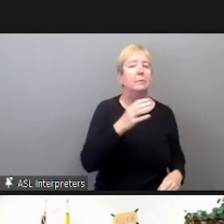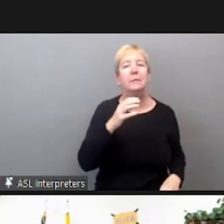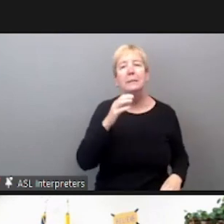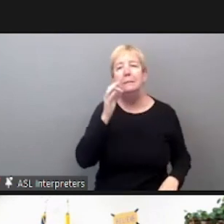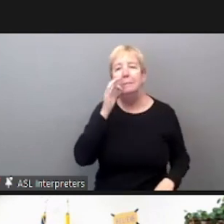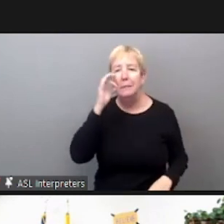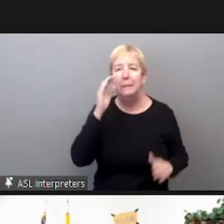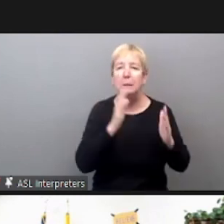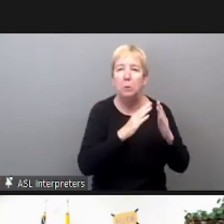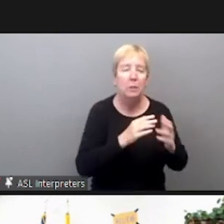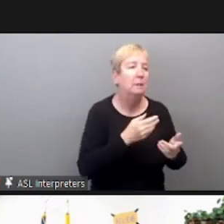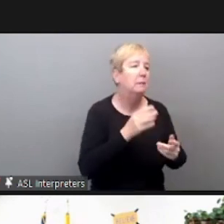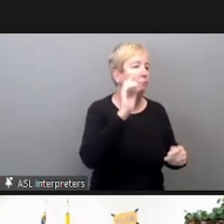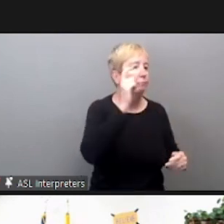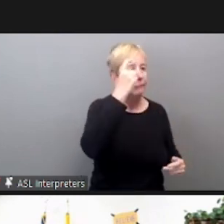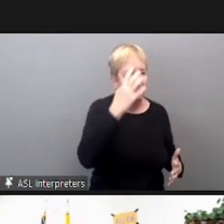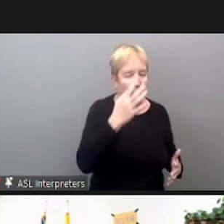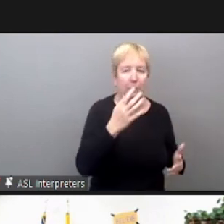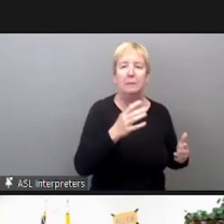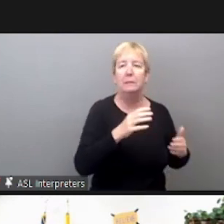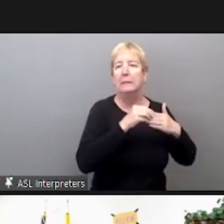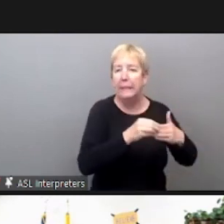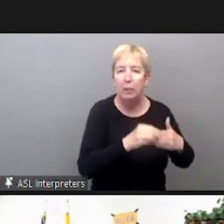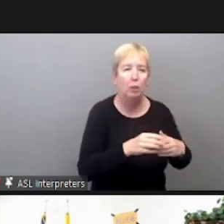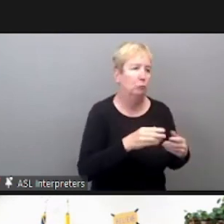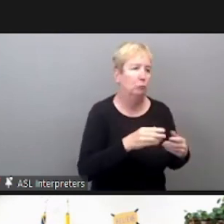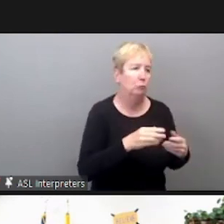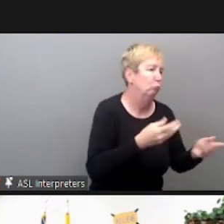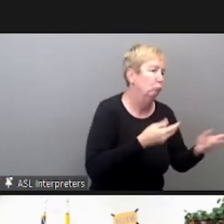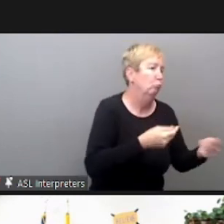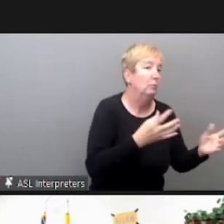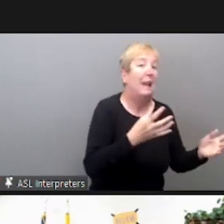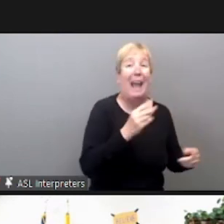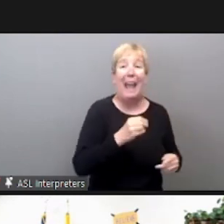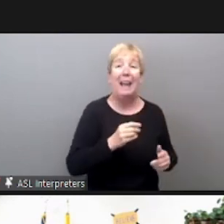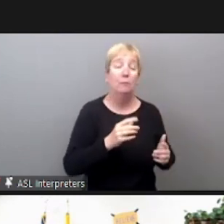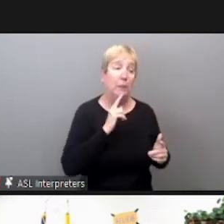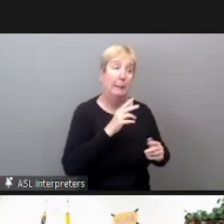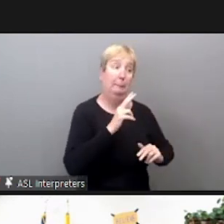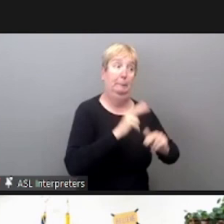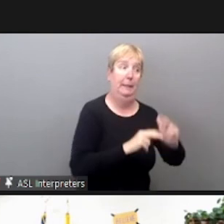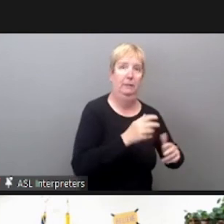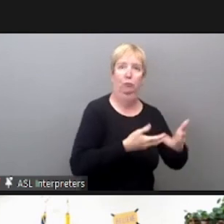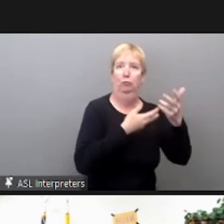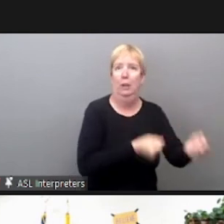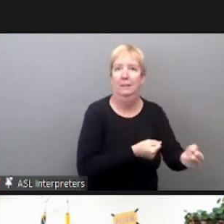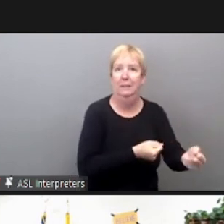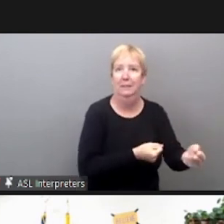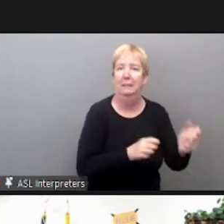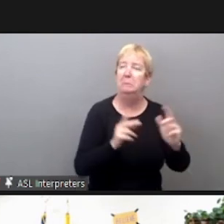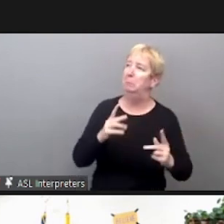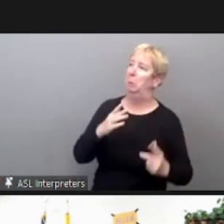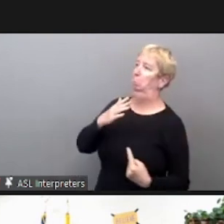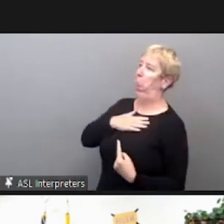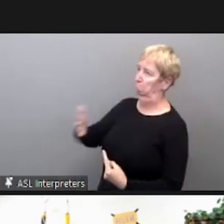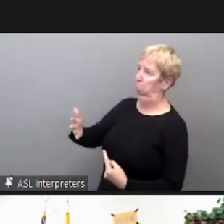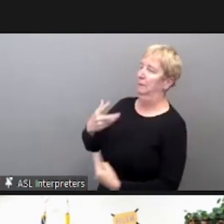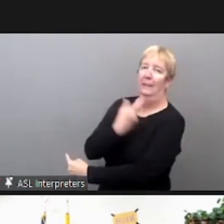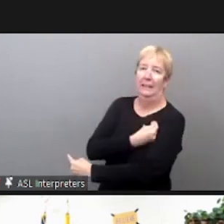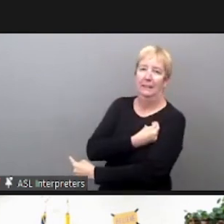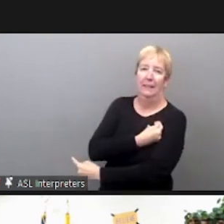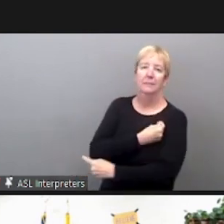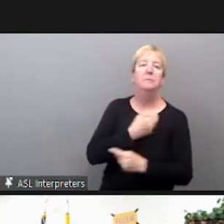an amazing job also building trust in the population to get vaccines. But here we know Hispanic